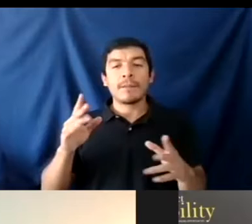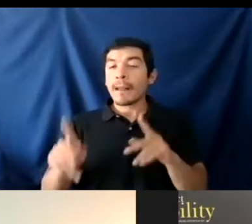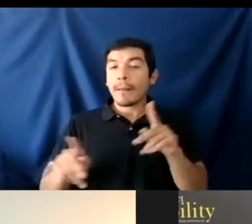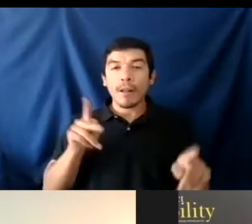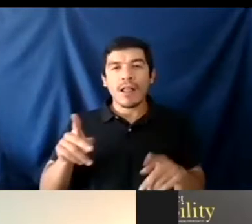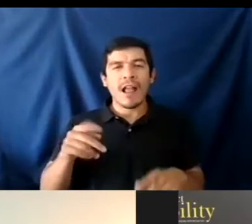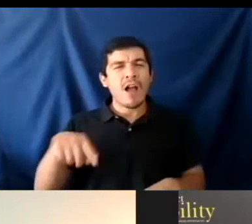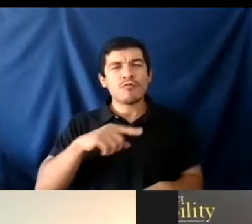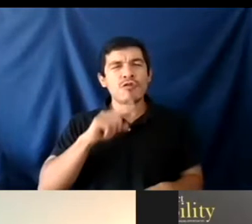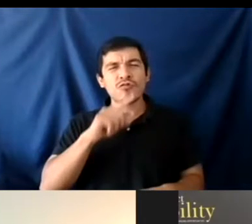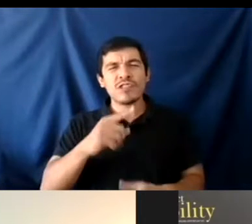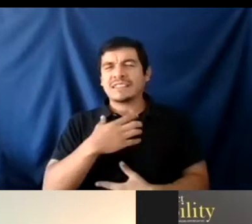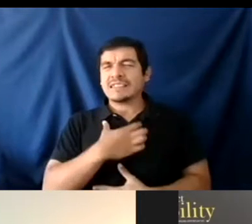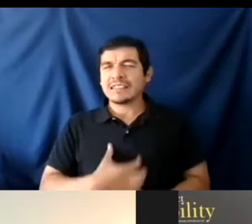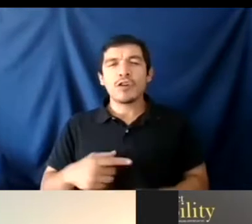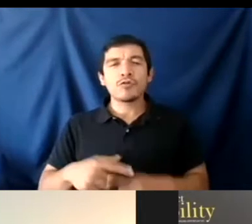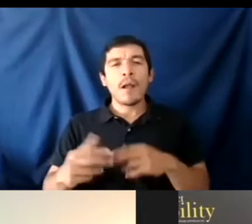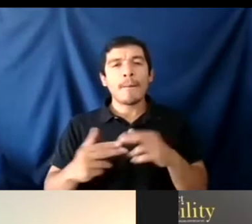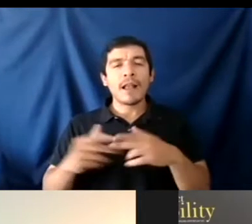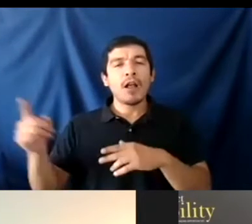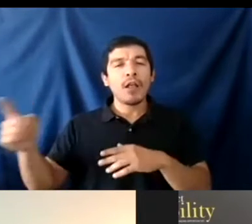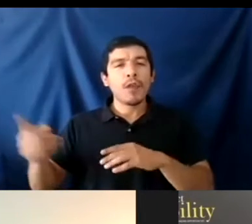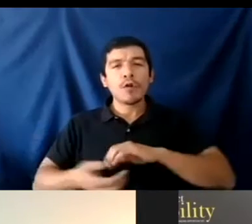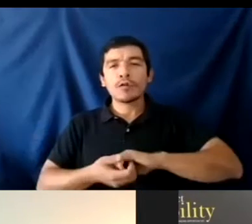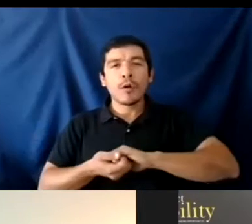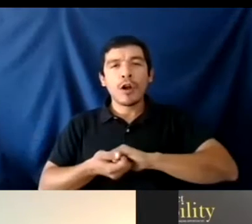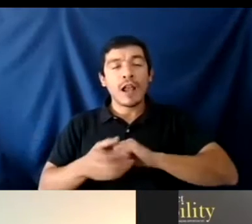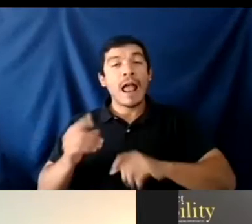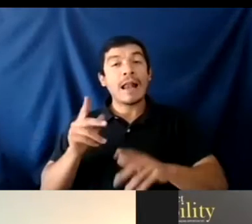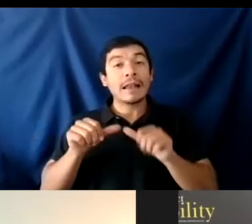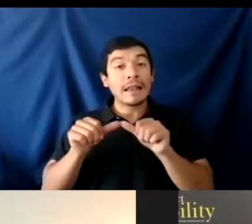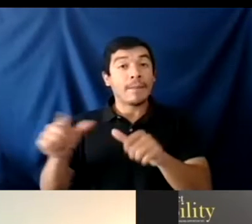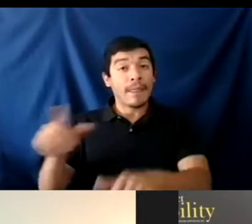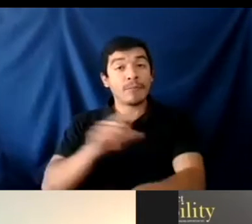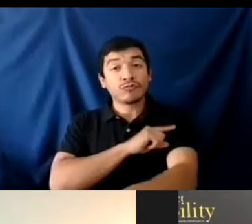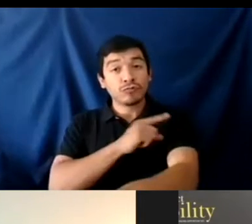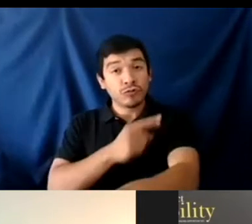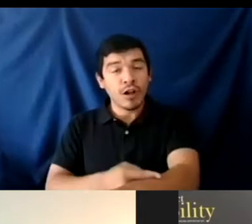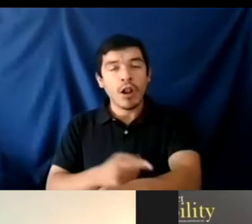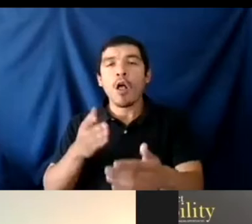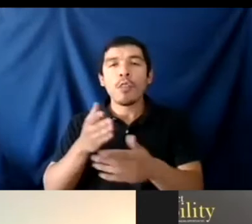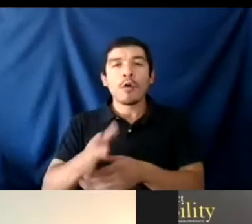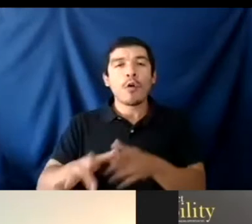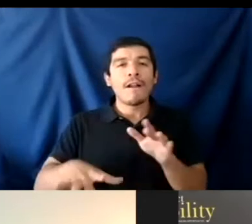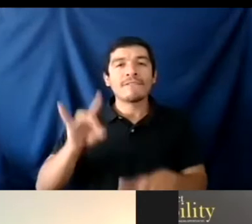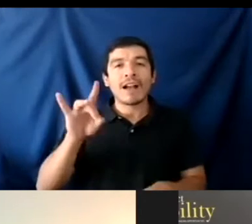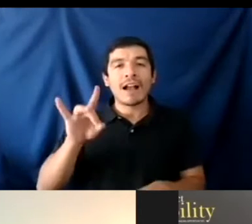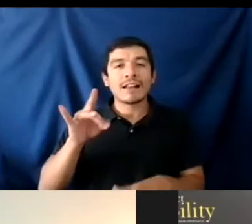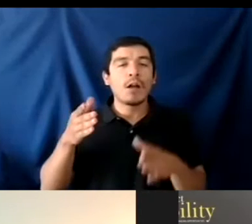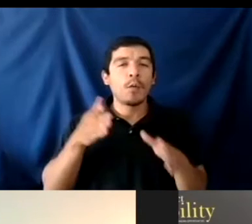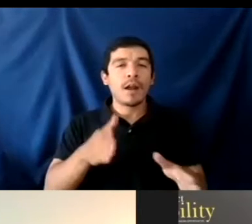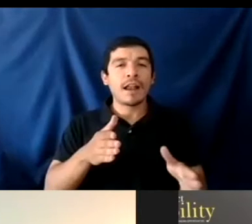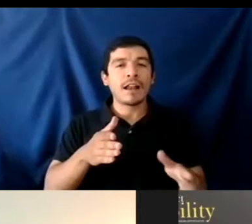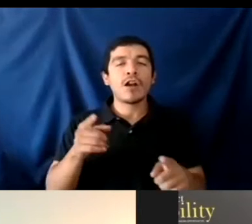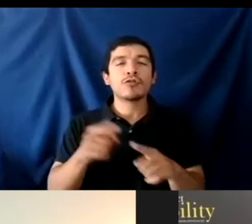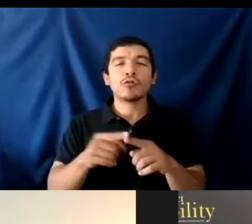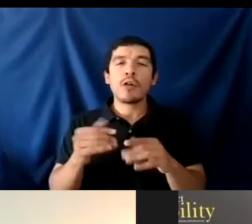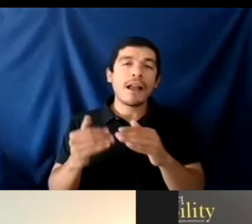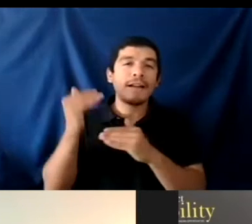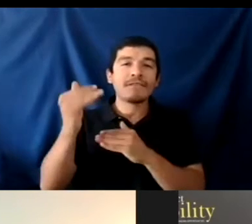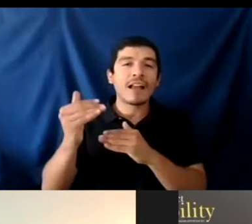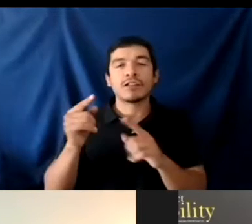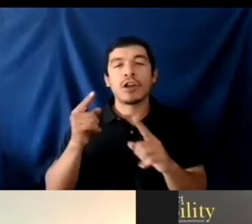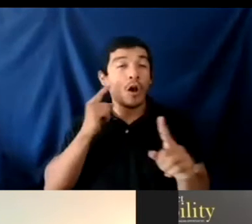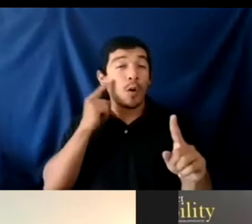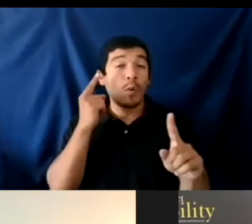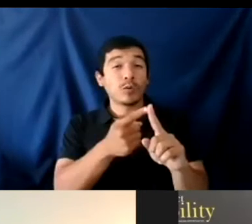to build those partnerships and strengthen those partnerships through finding concrete ways to advance mutual